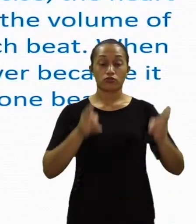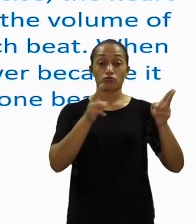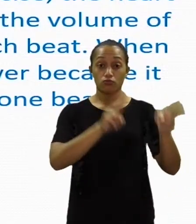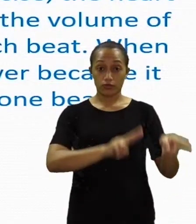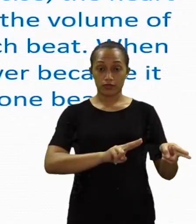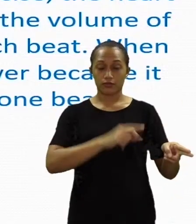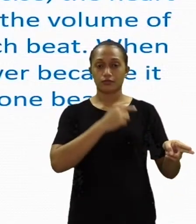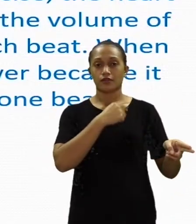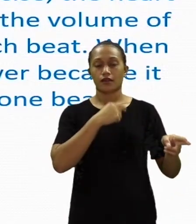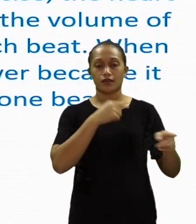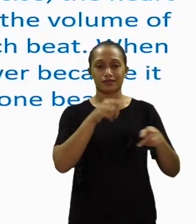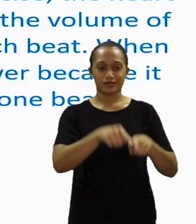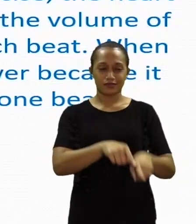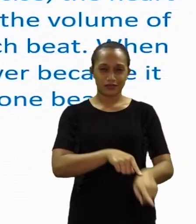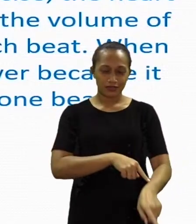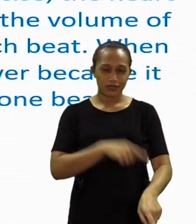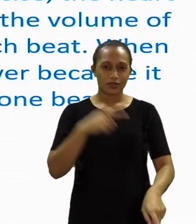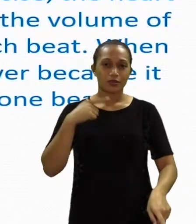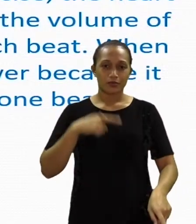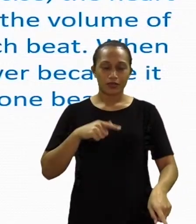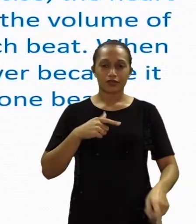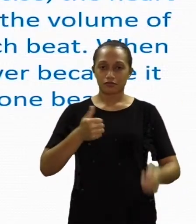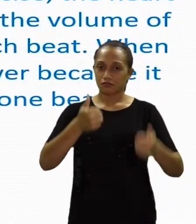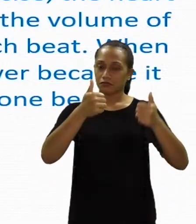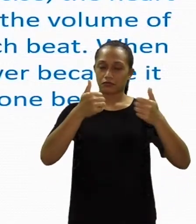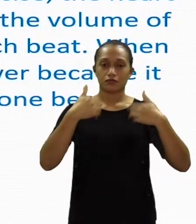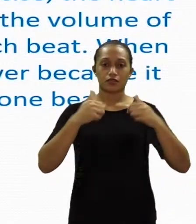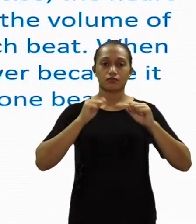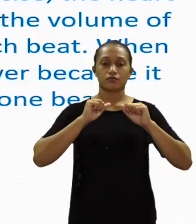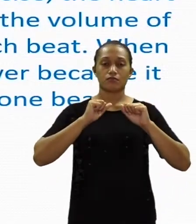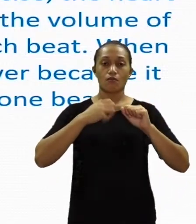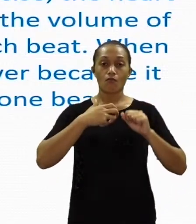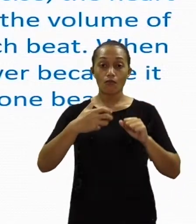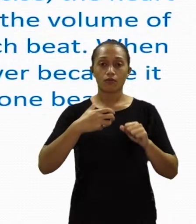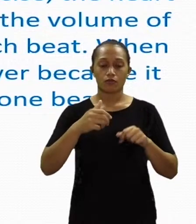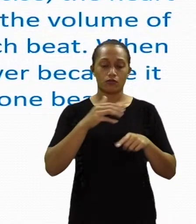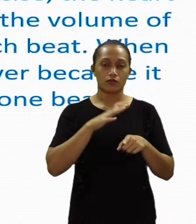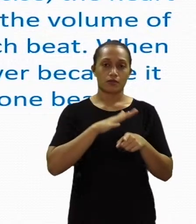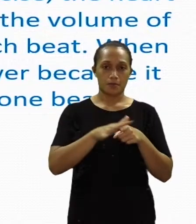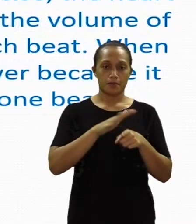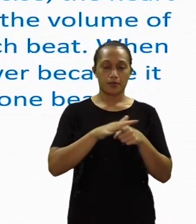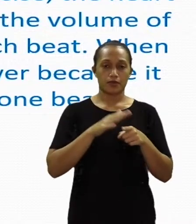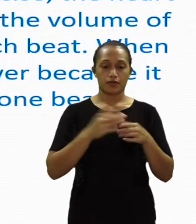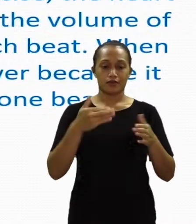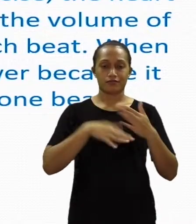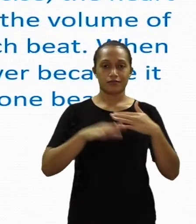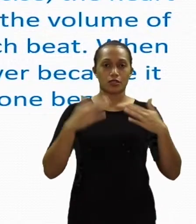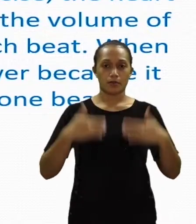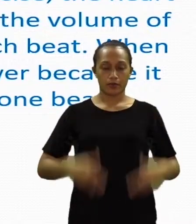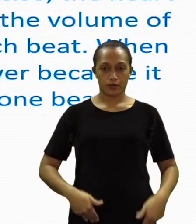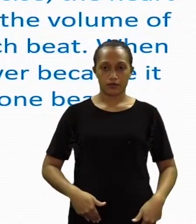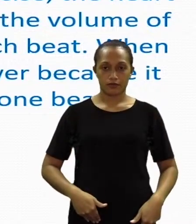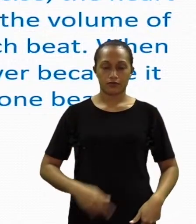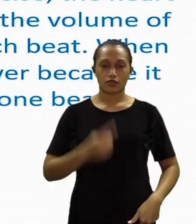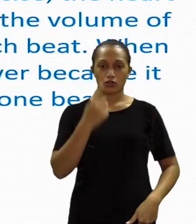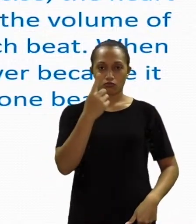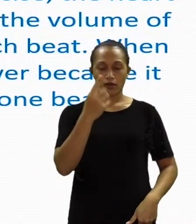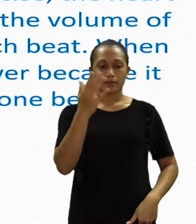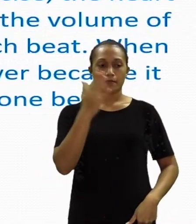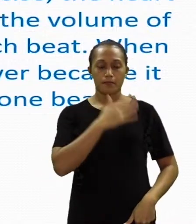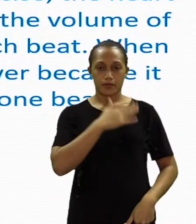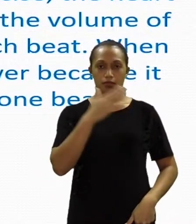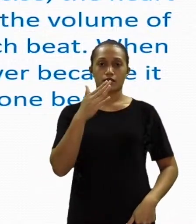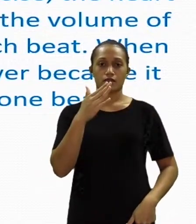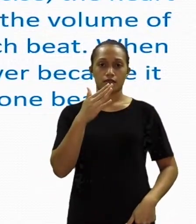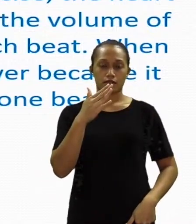is getting slower because it is fit enough to pump more blood to the body in one beat. Okay?